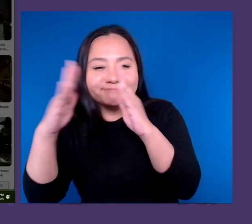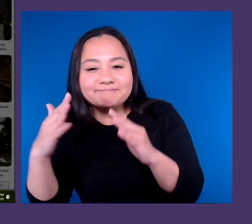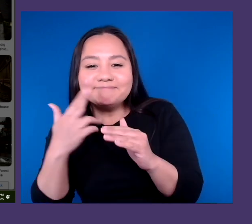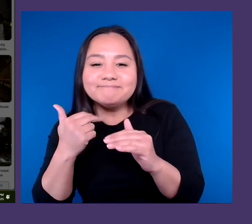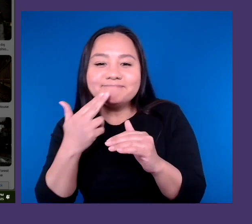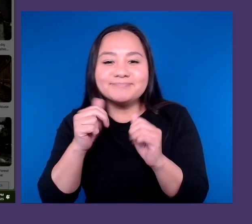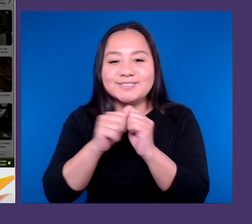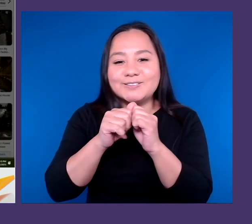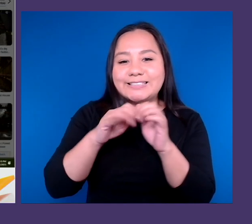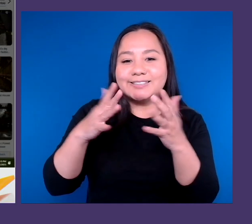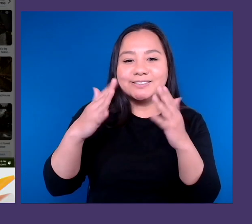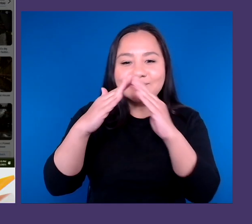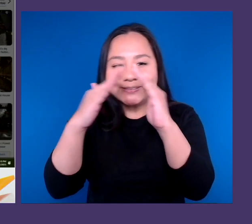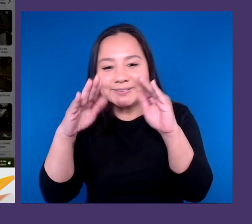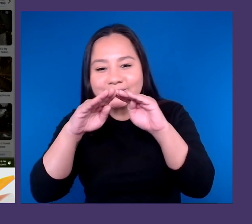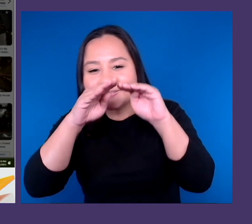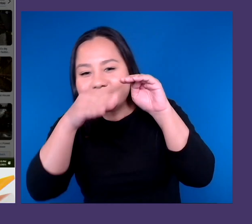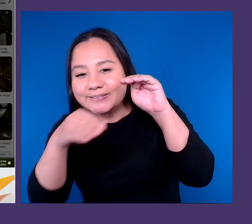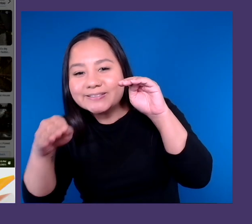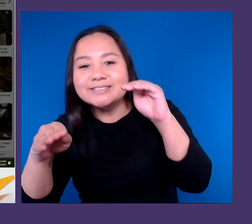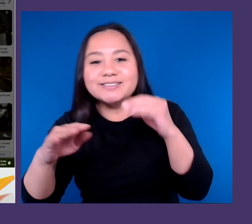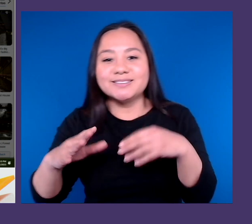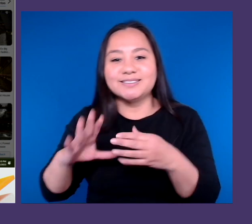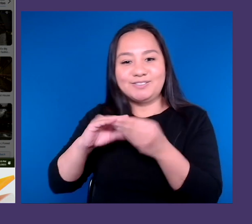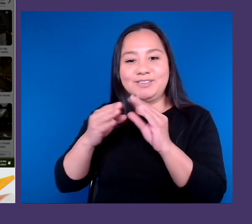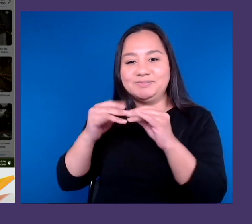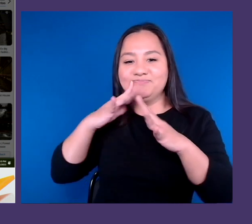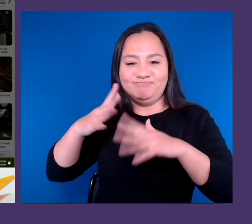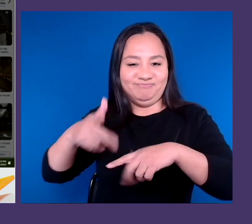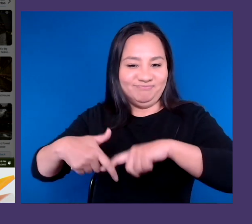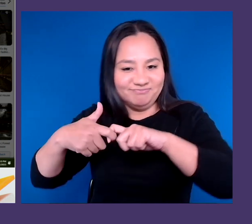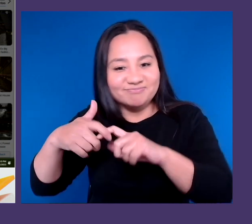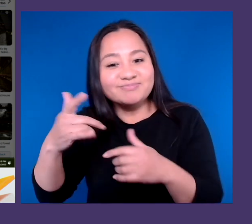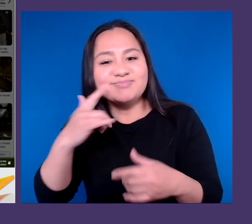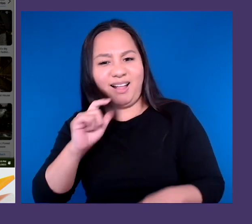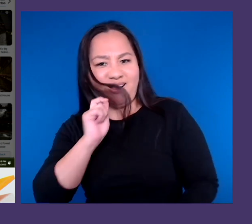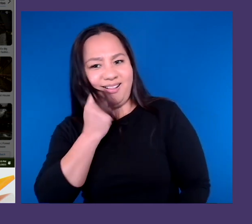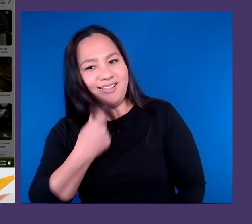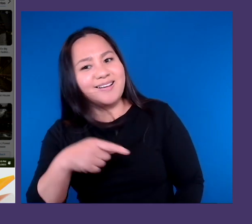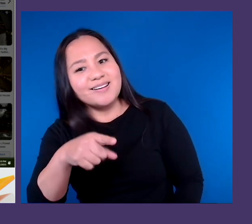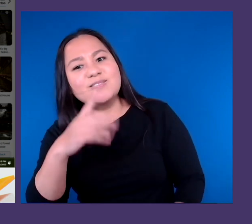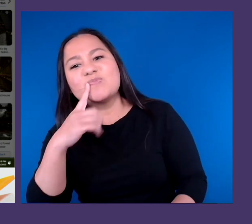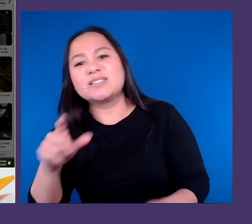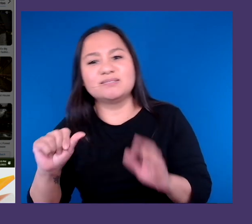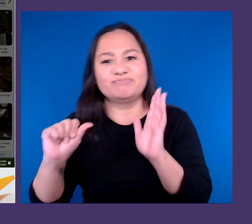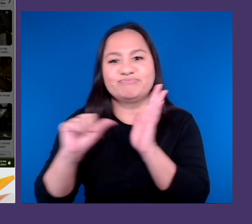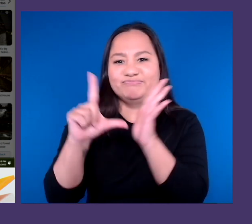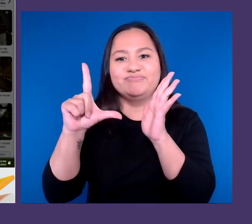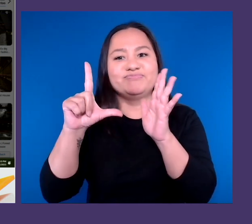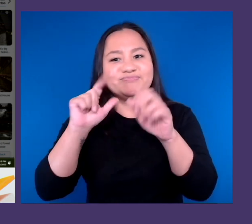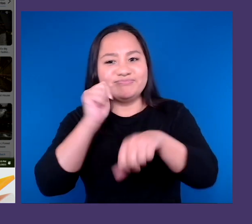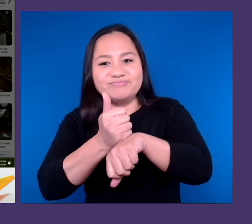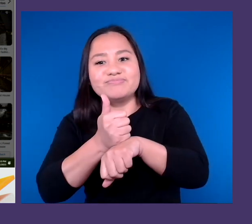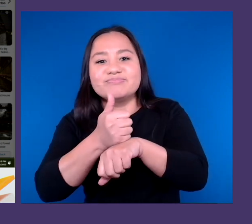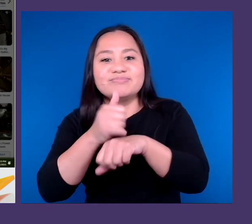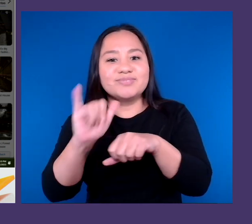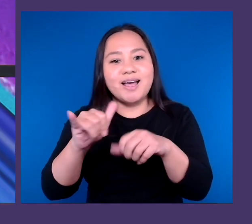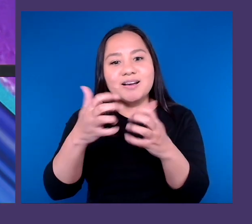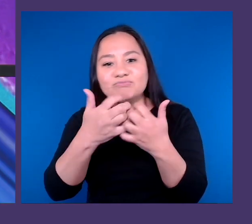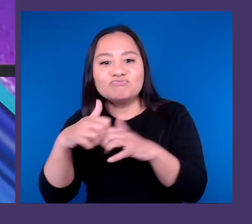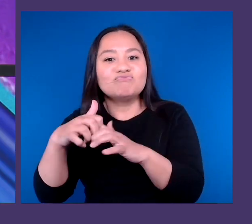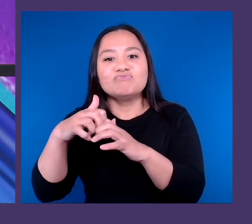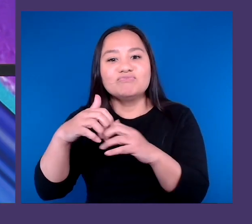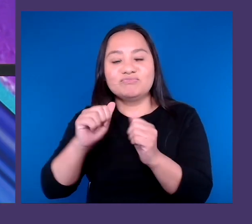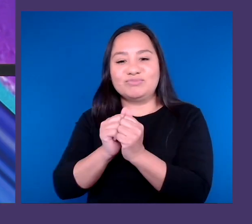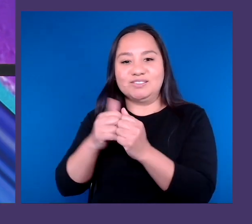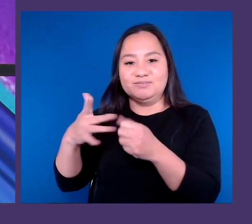narrator there. Yeah. What's really cool about that is that it automatically sets that up and runs it all local with the Copilot PC. Oh, wow.